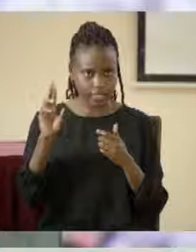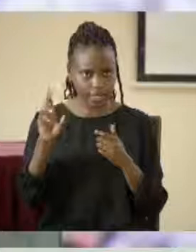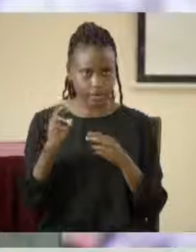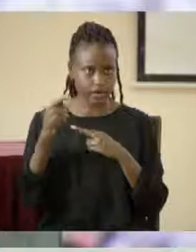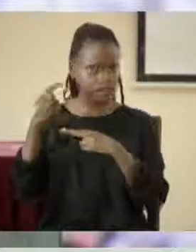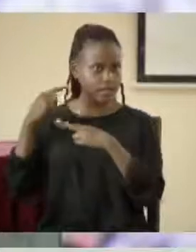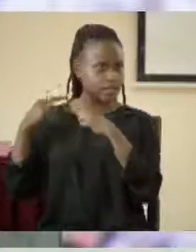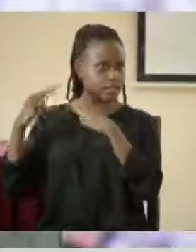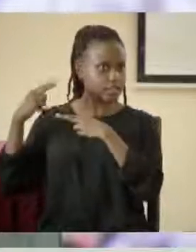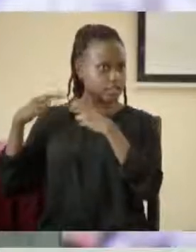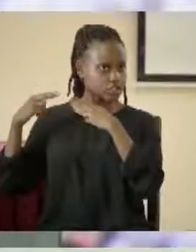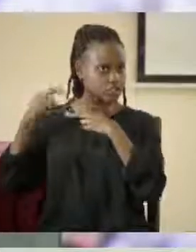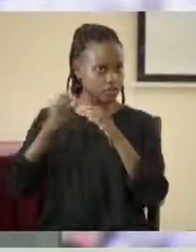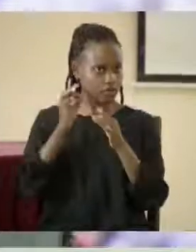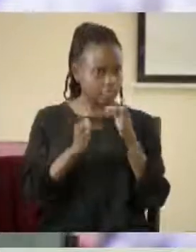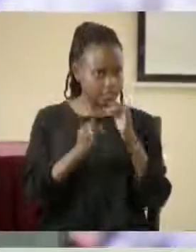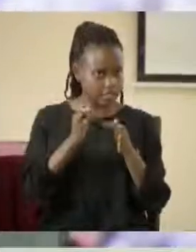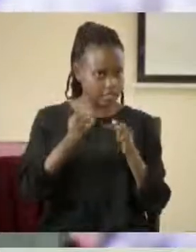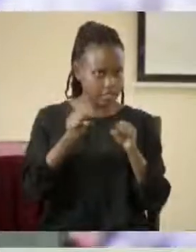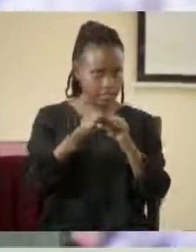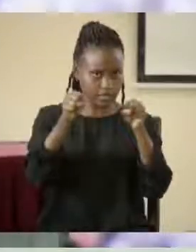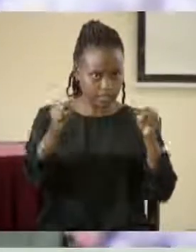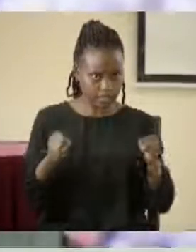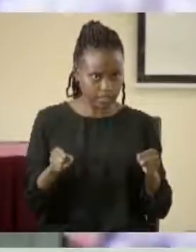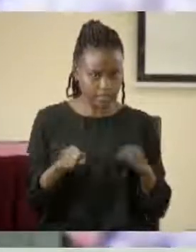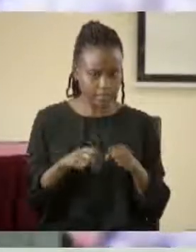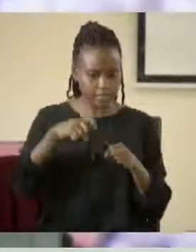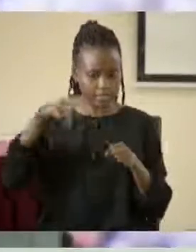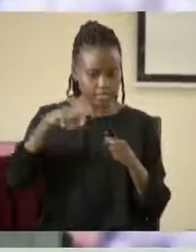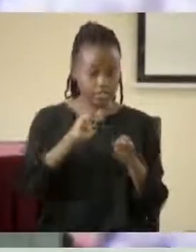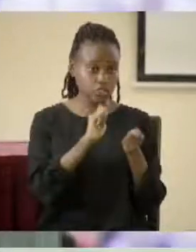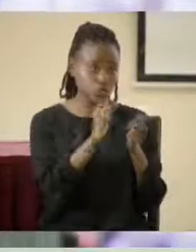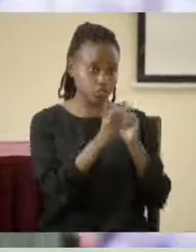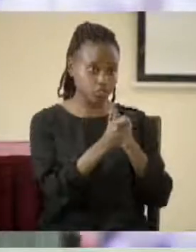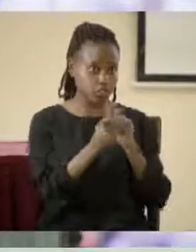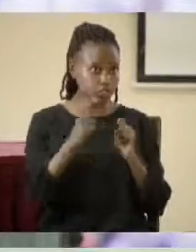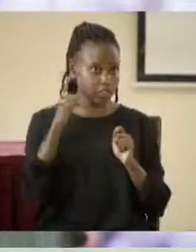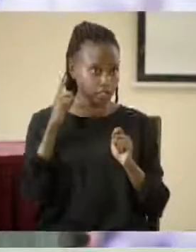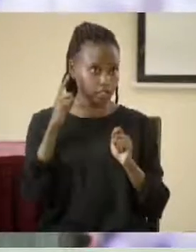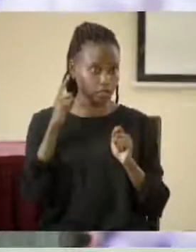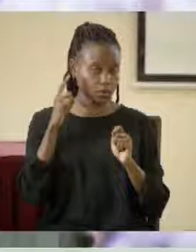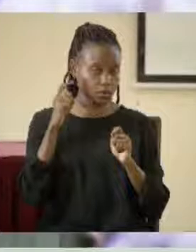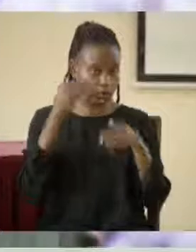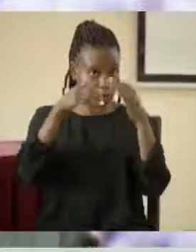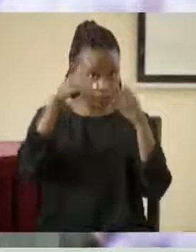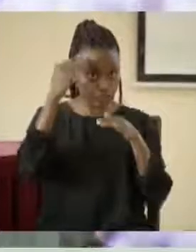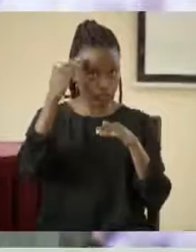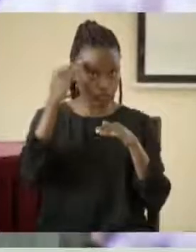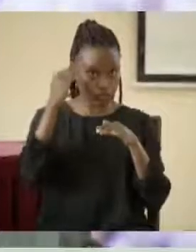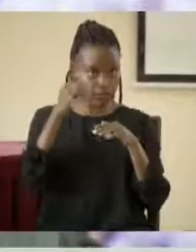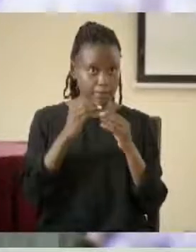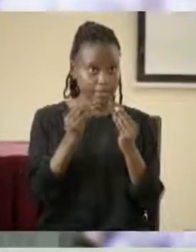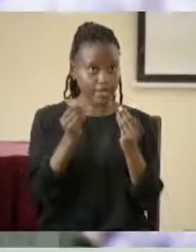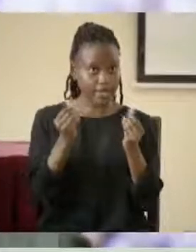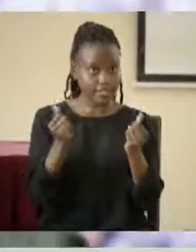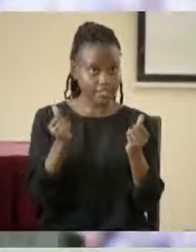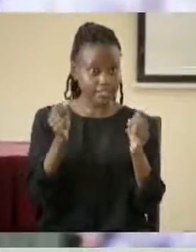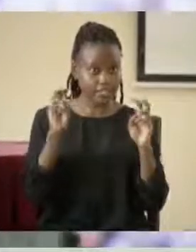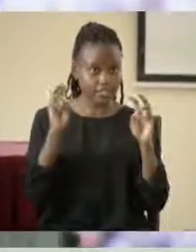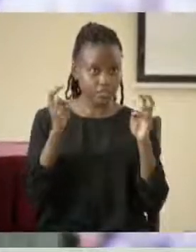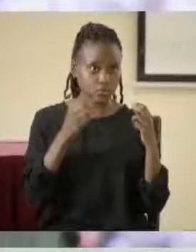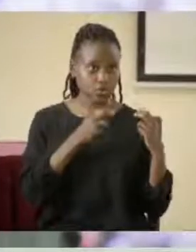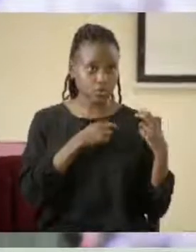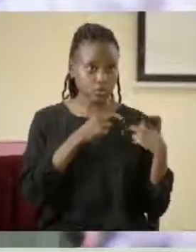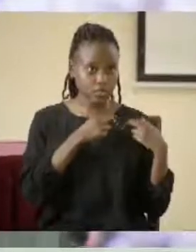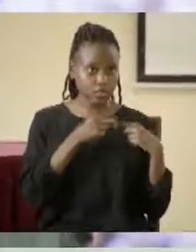justice systems? Law clinics must decolonize the legal profession by addressing justice concerns from